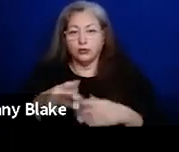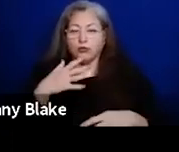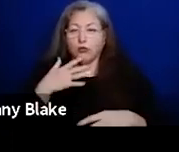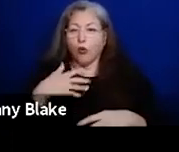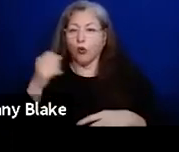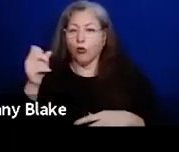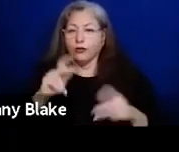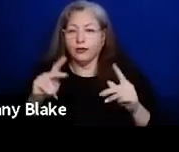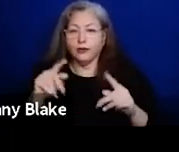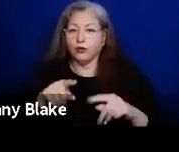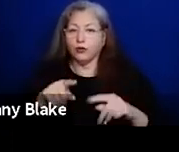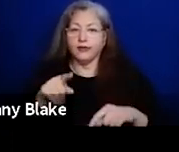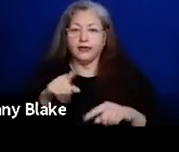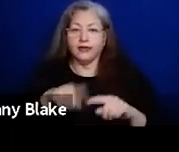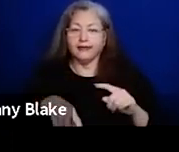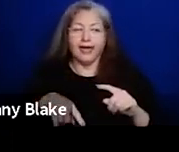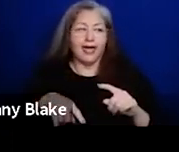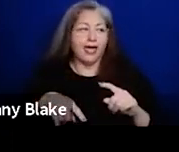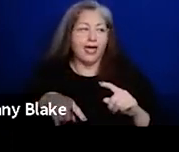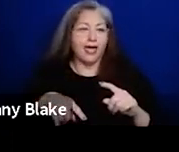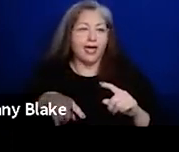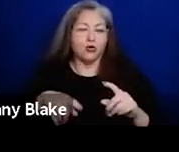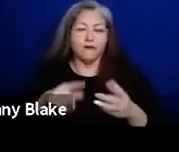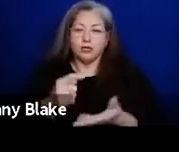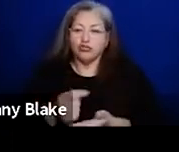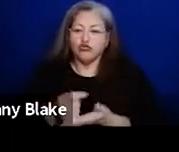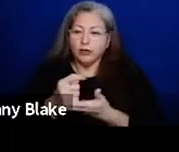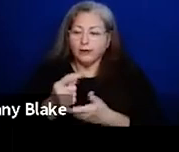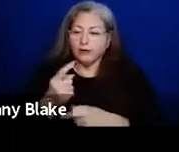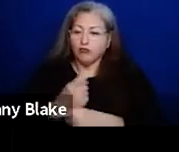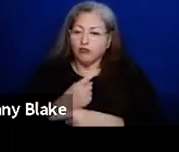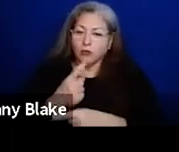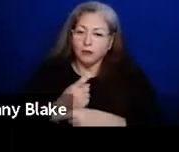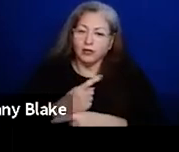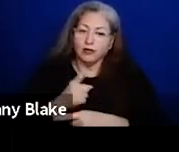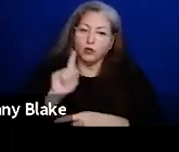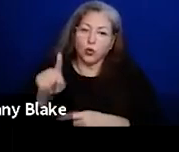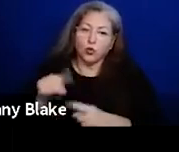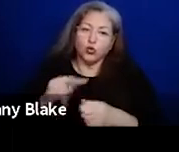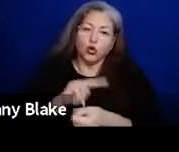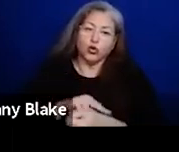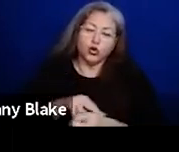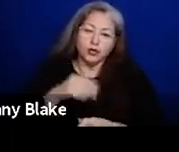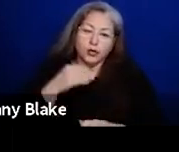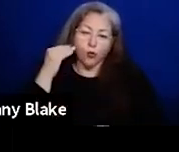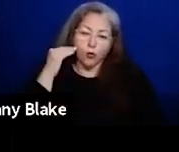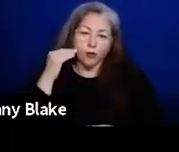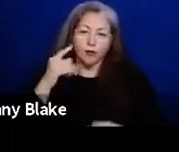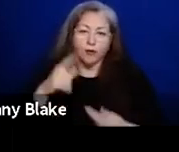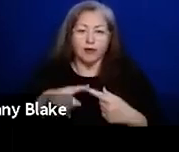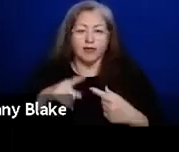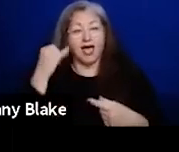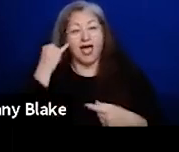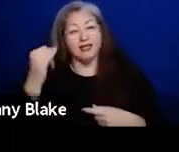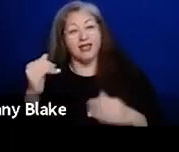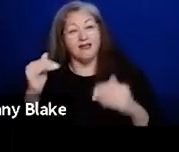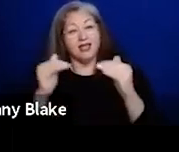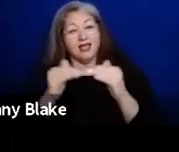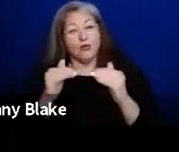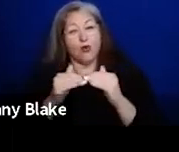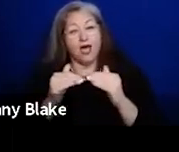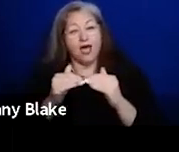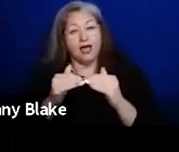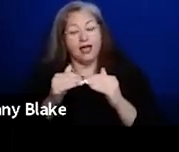people not being able to get treated adequately in nursing homes. The notion of equality ends